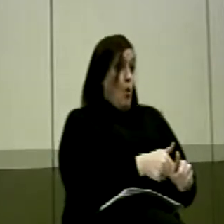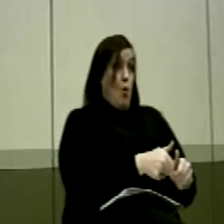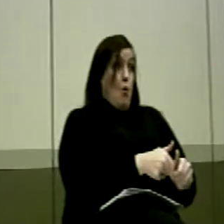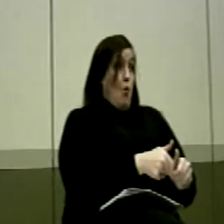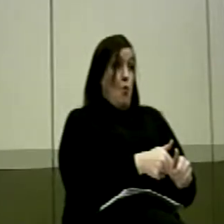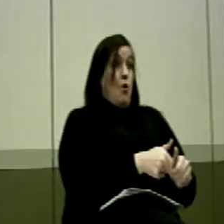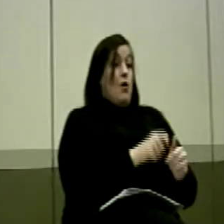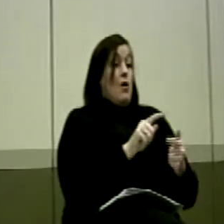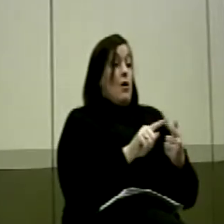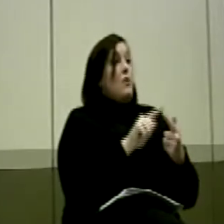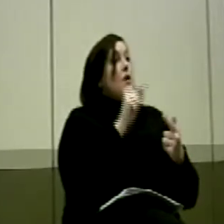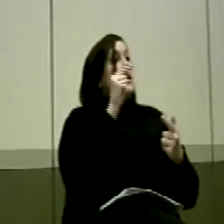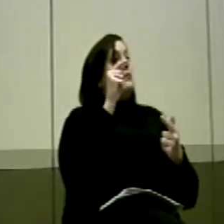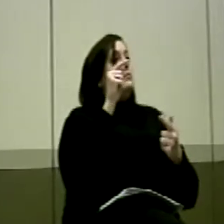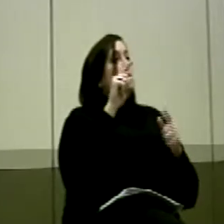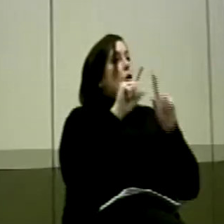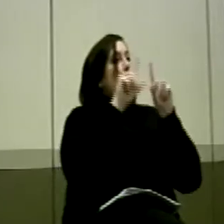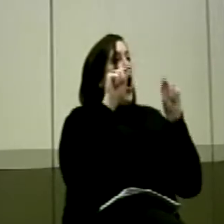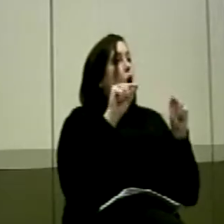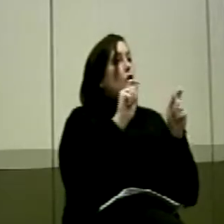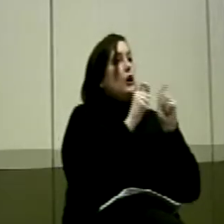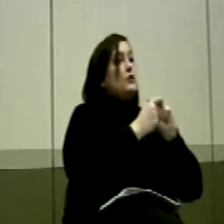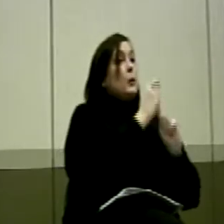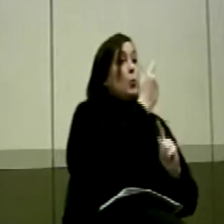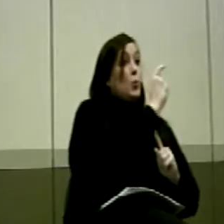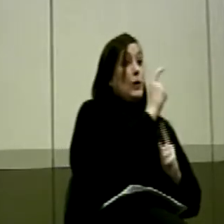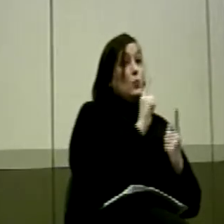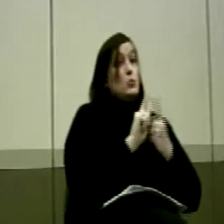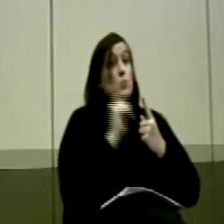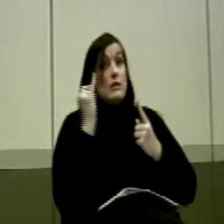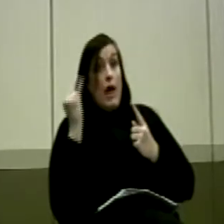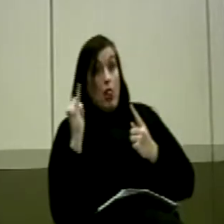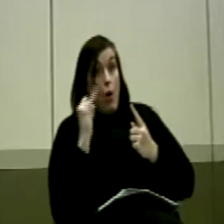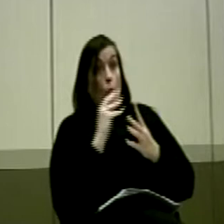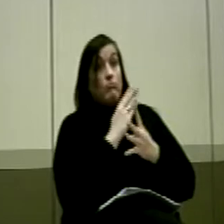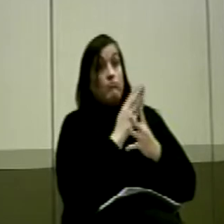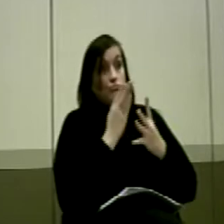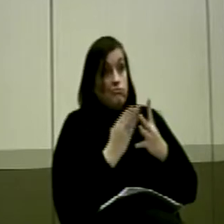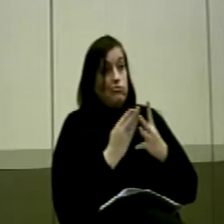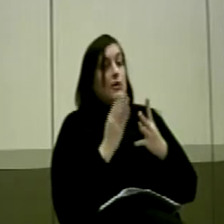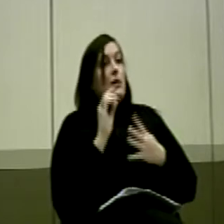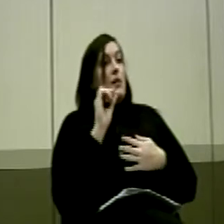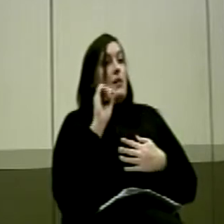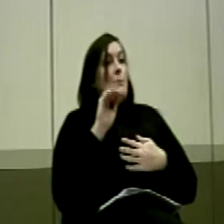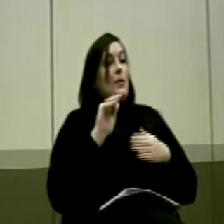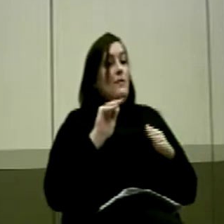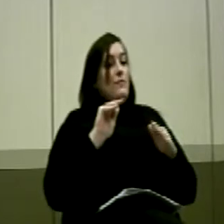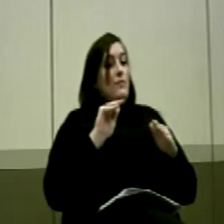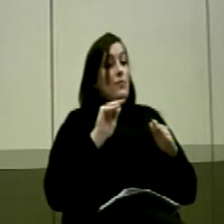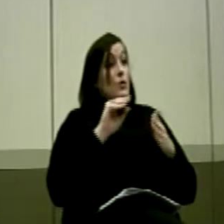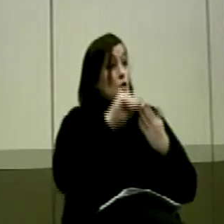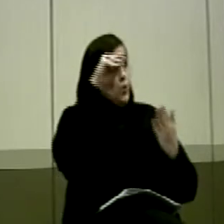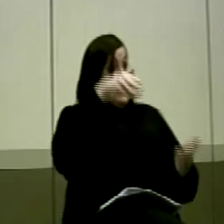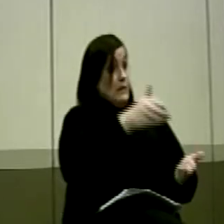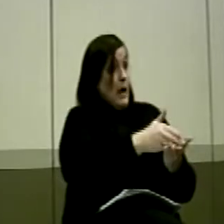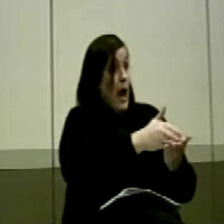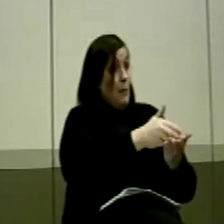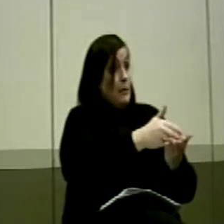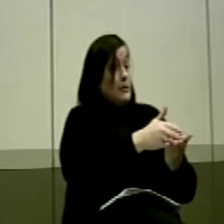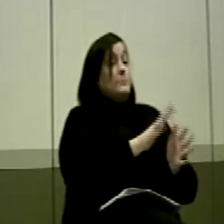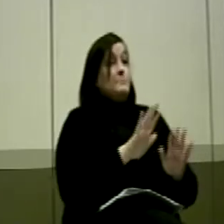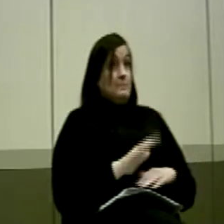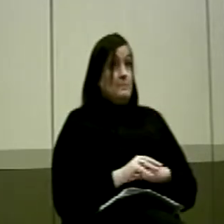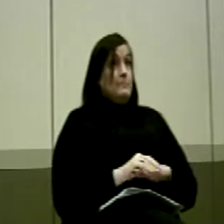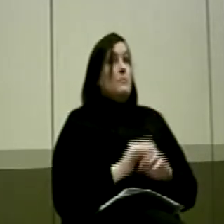And then if the student stops and then starts again, then the car would be moved to